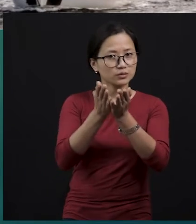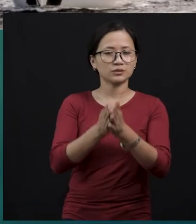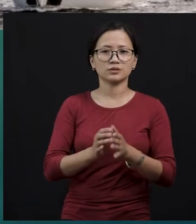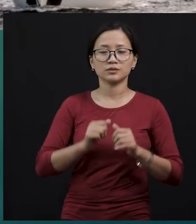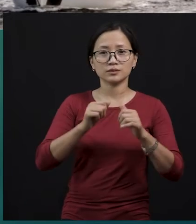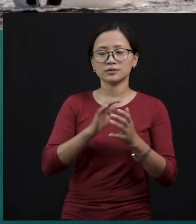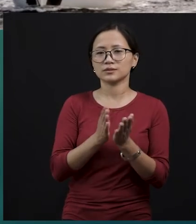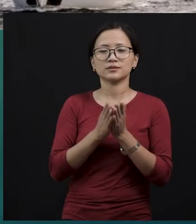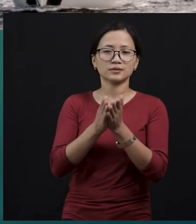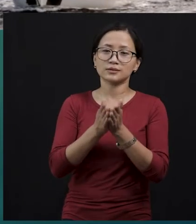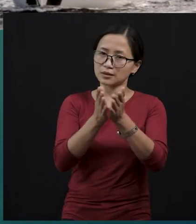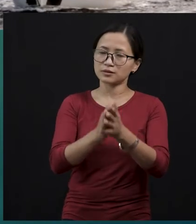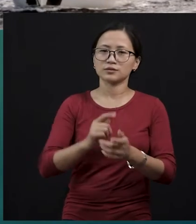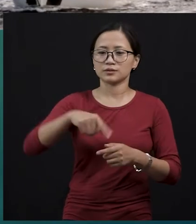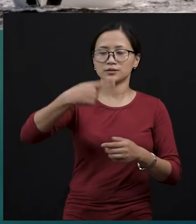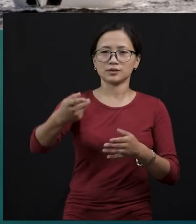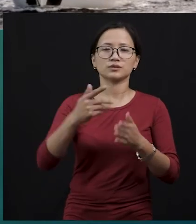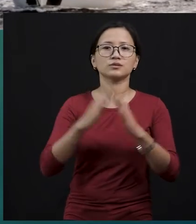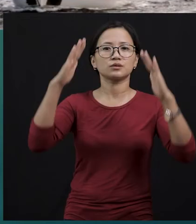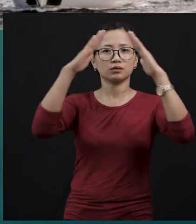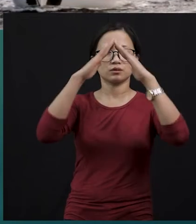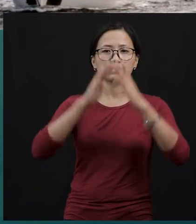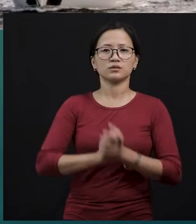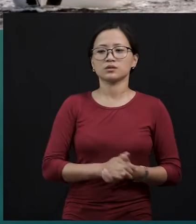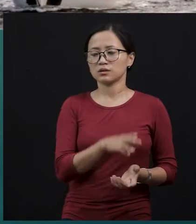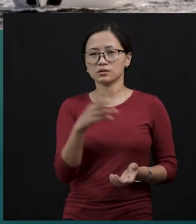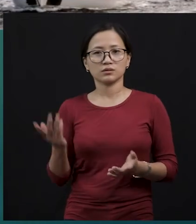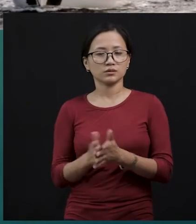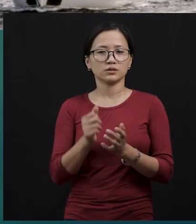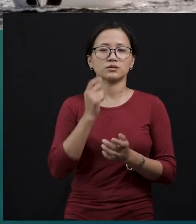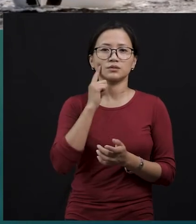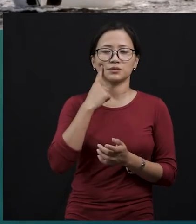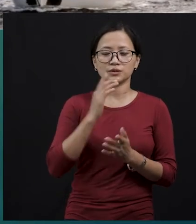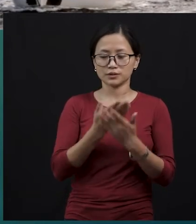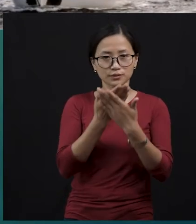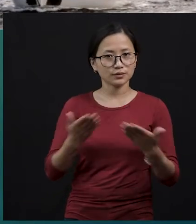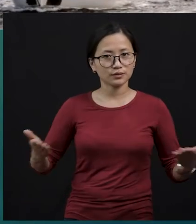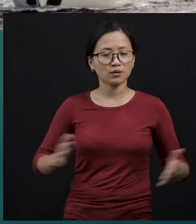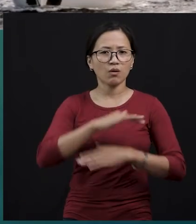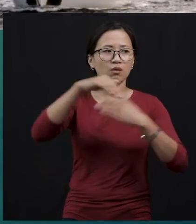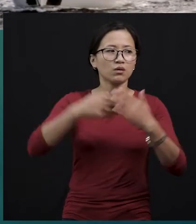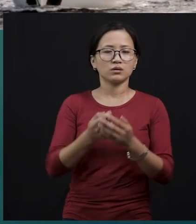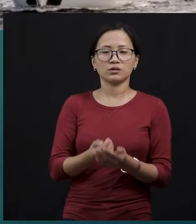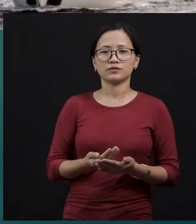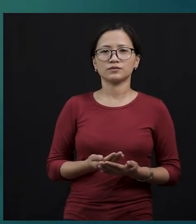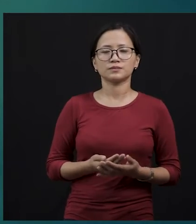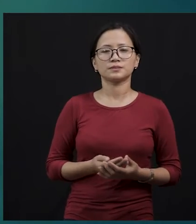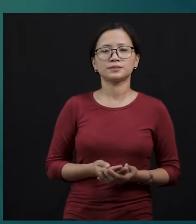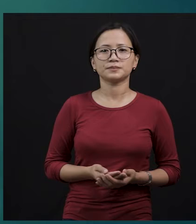house. When you think that these are pretty, there is another prettier thing than all of this,